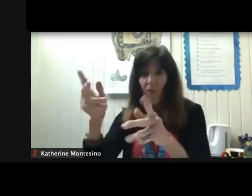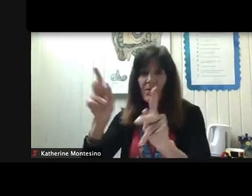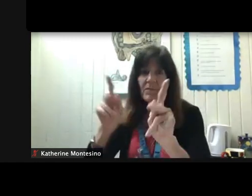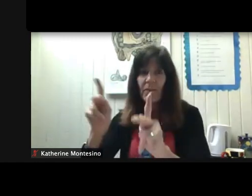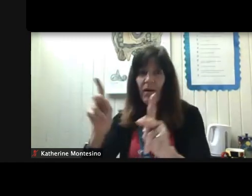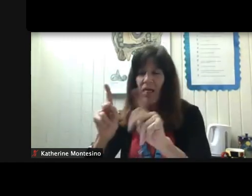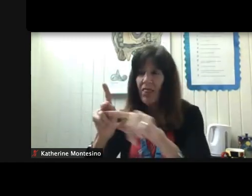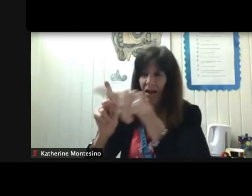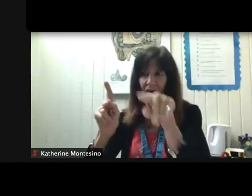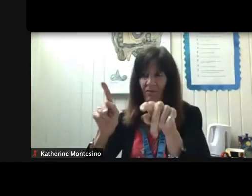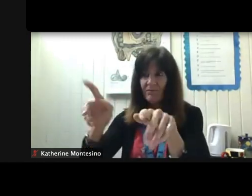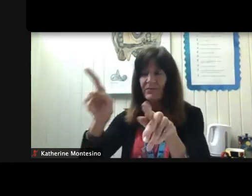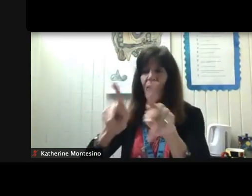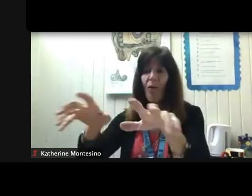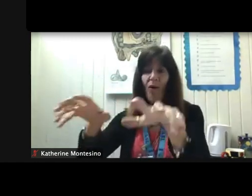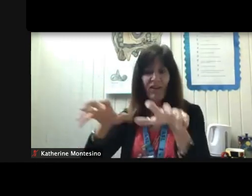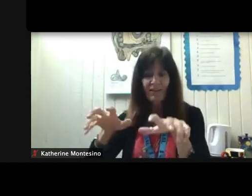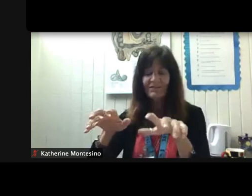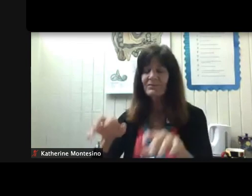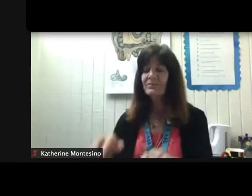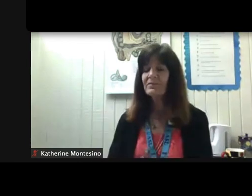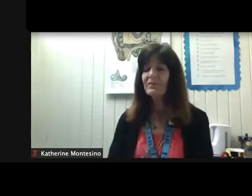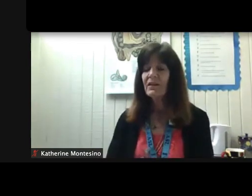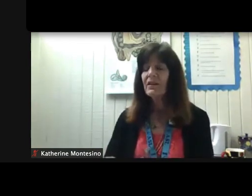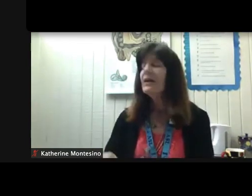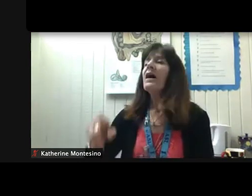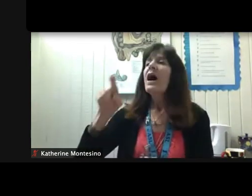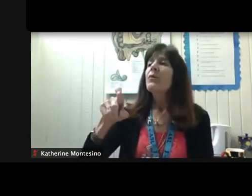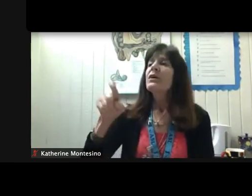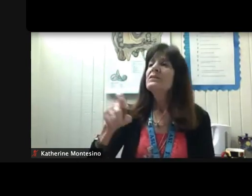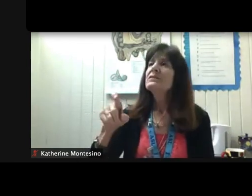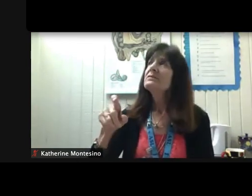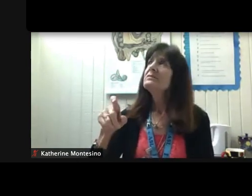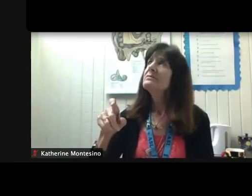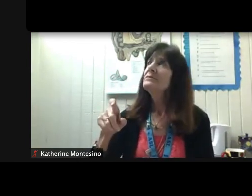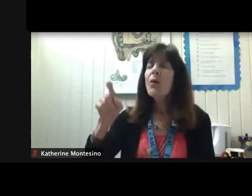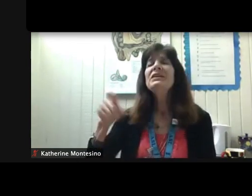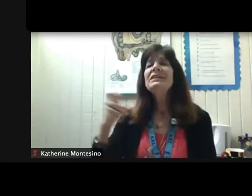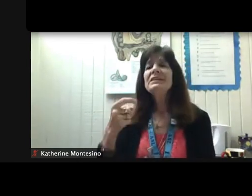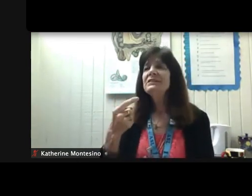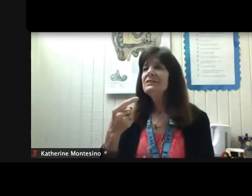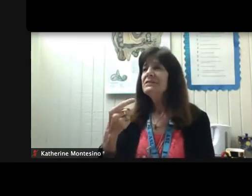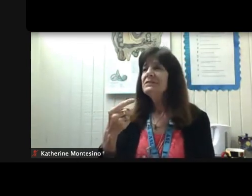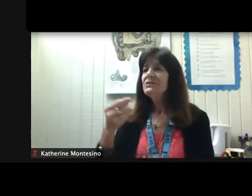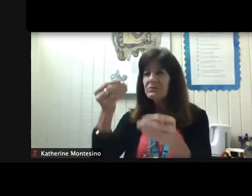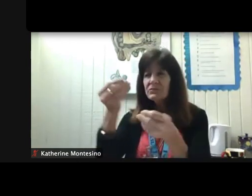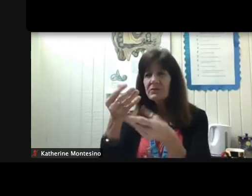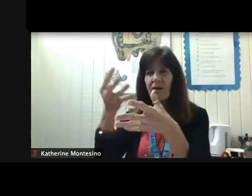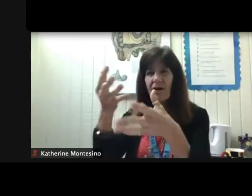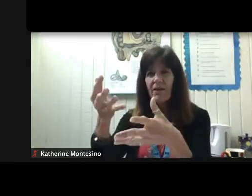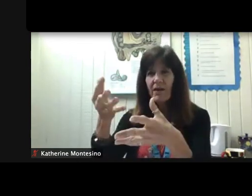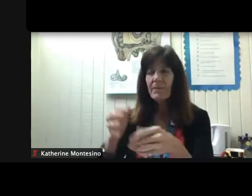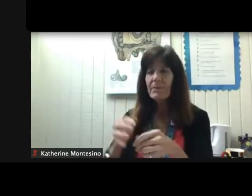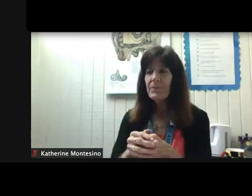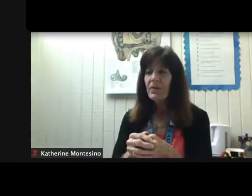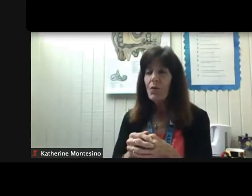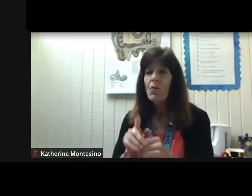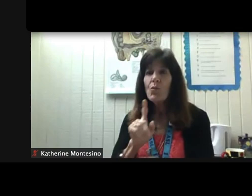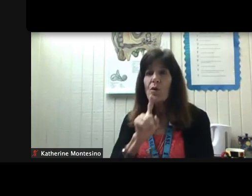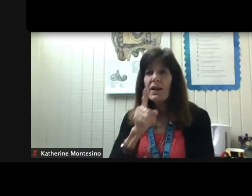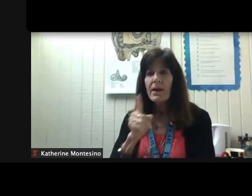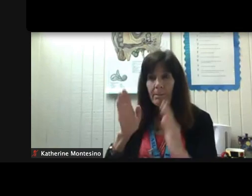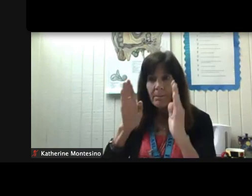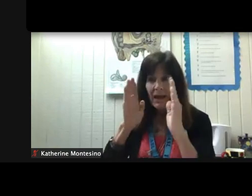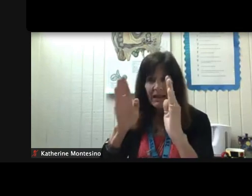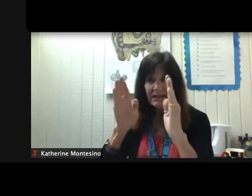I would have to say to tell people, um, um, I would, I would need to tell the